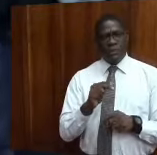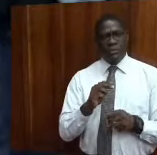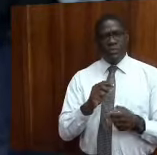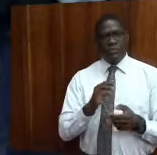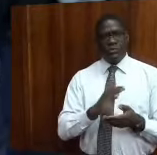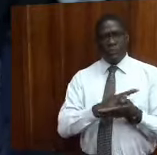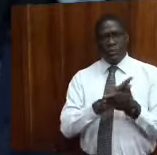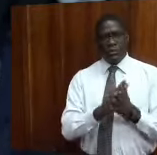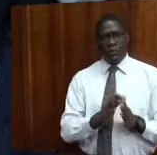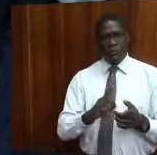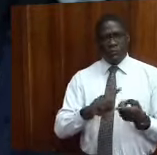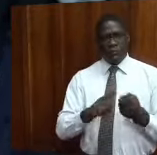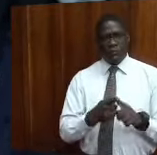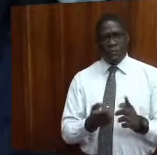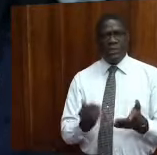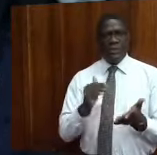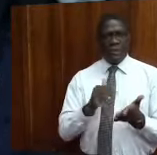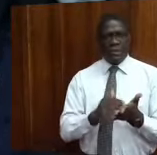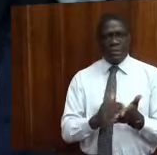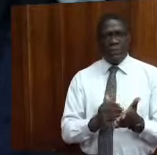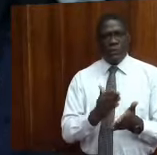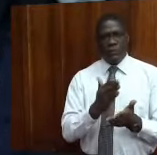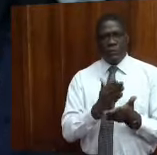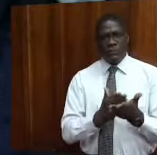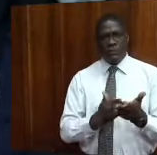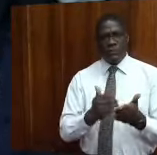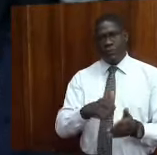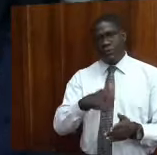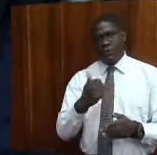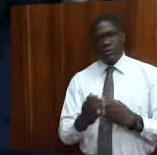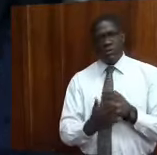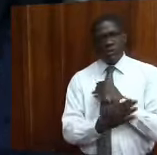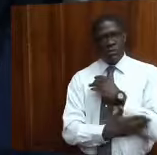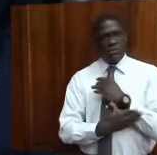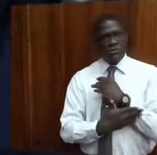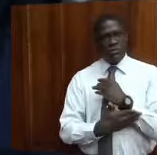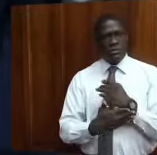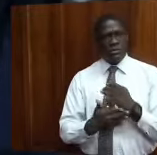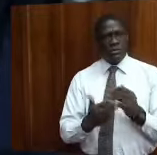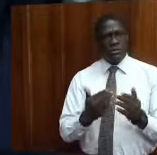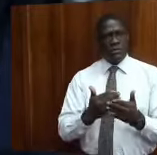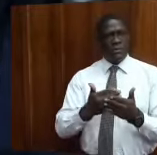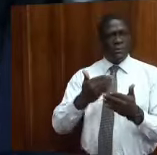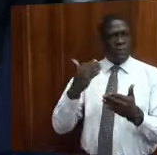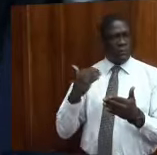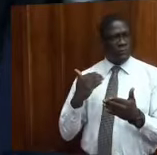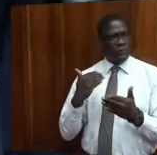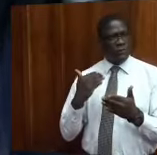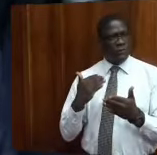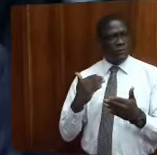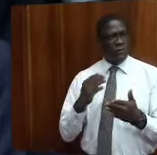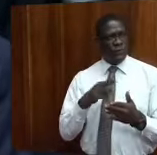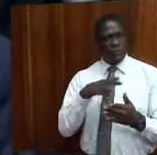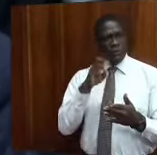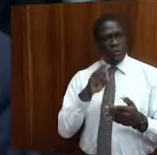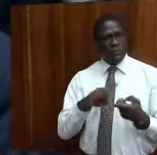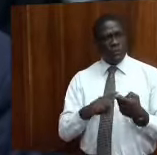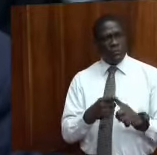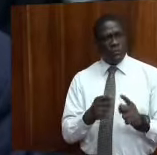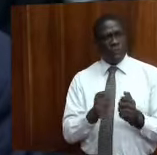reorienting of the diplomatic service machinery. Mr. Speaker, we'll continue to focus on regional integration in our